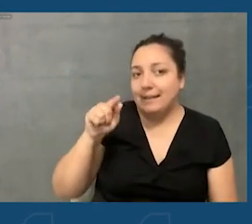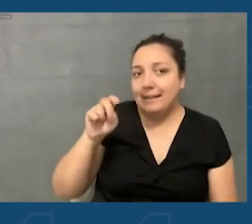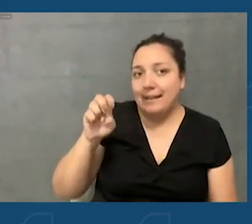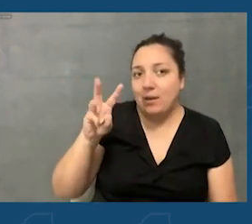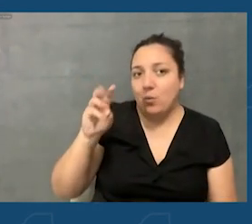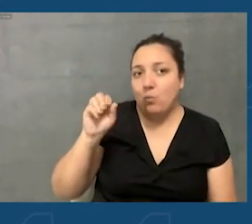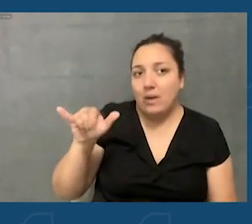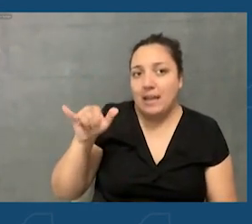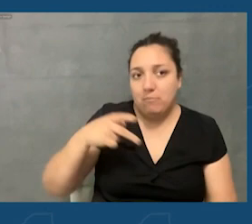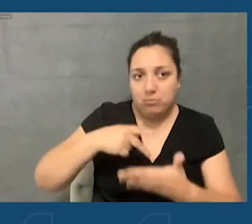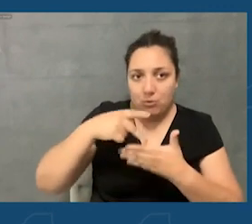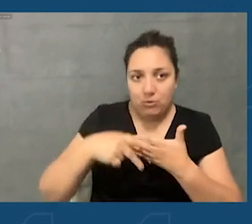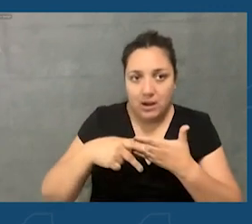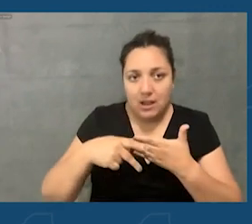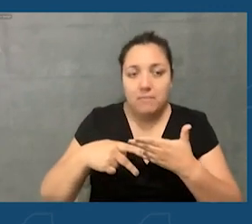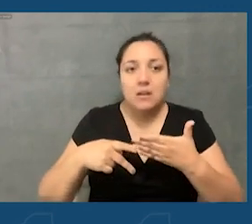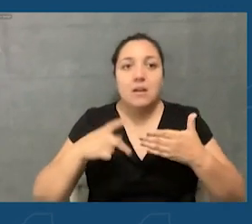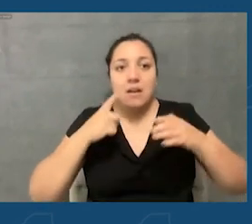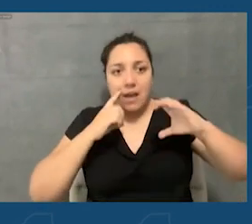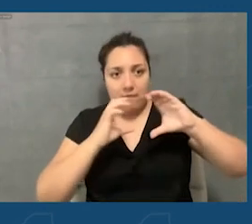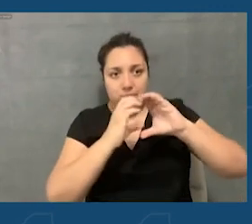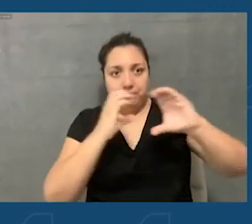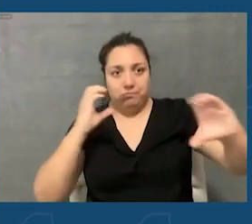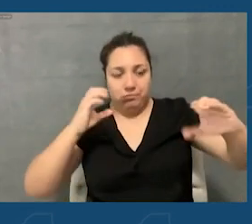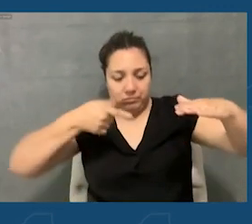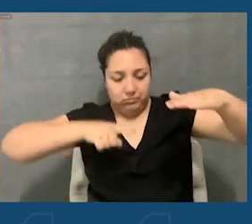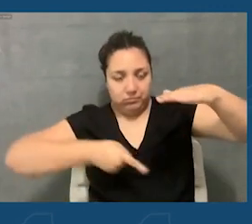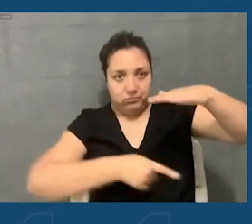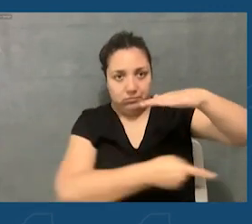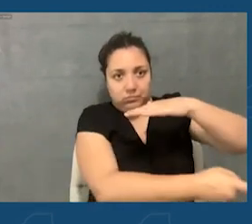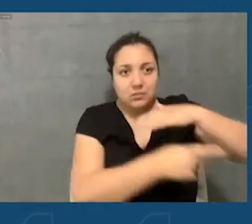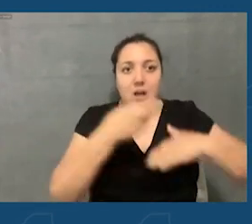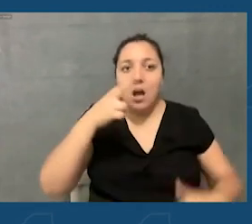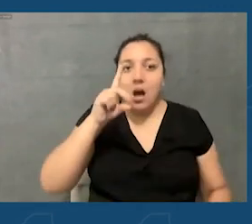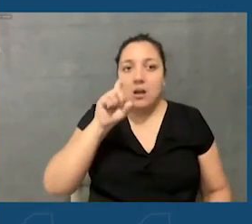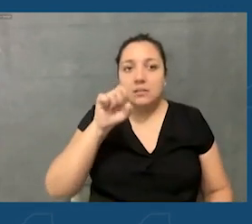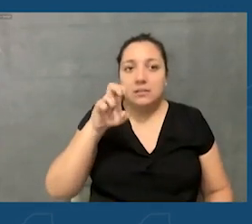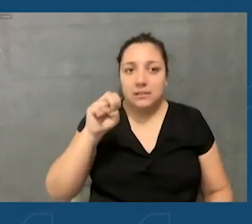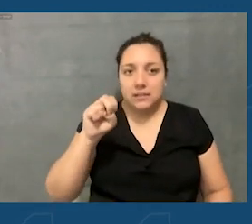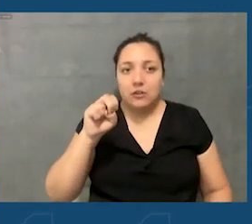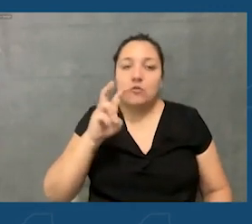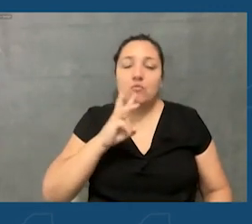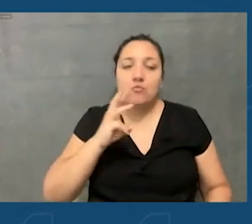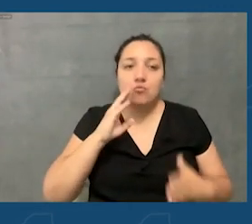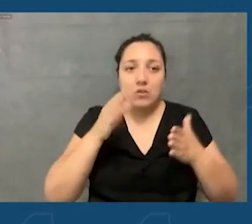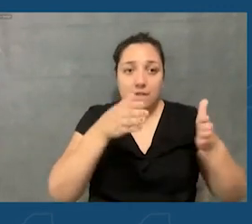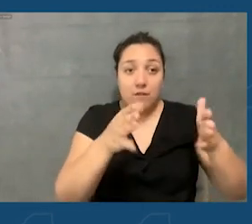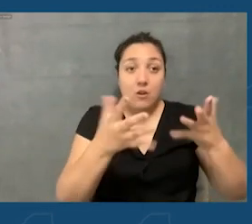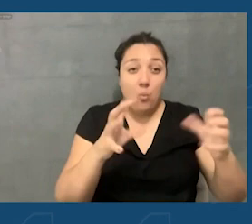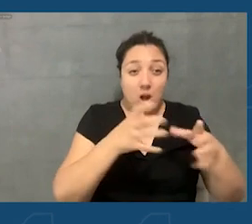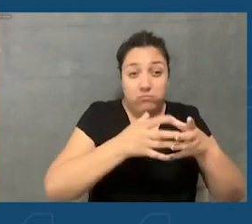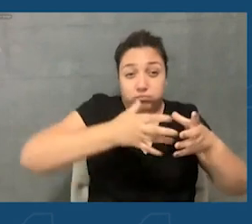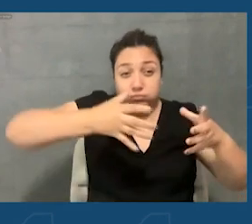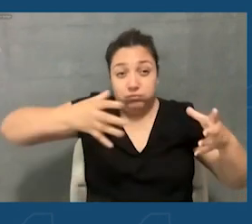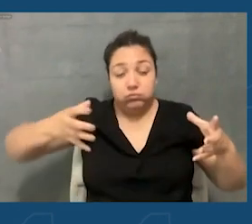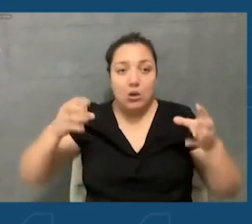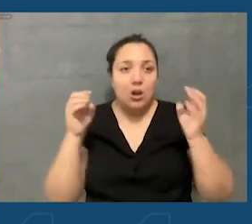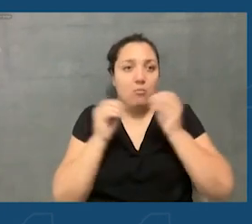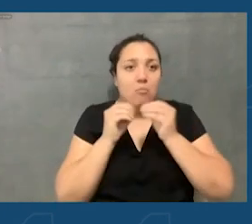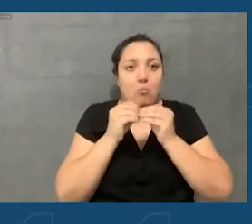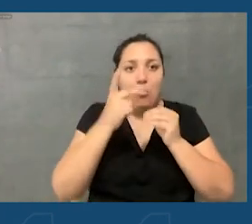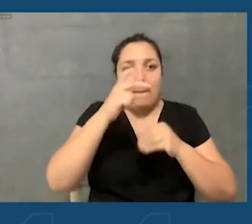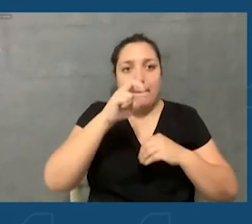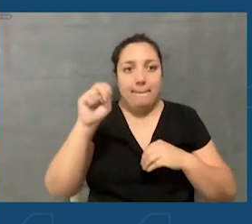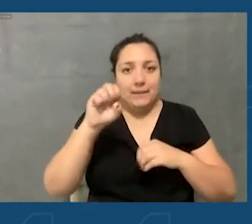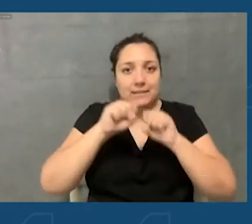modern 4-track system that will connect to a renovated Penn Station, an expanded Penn Station, which is also part of the plan, is something that will